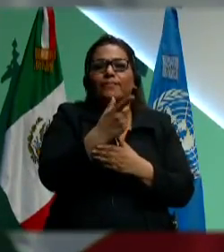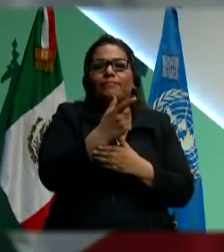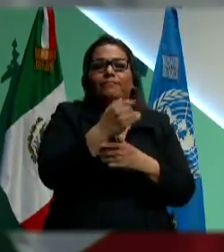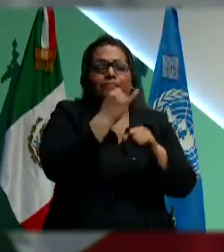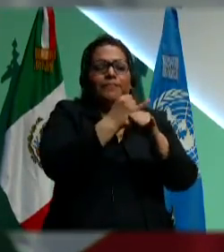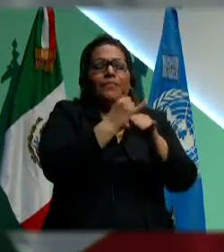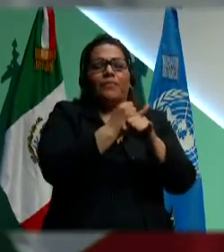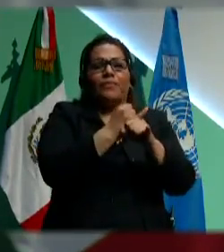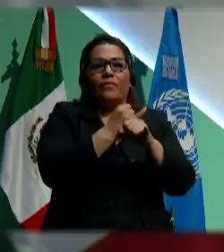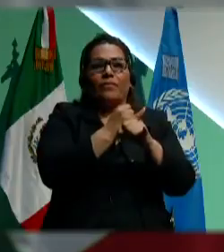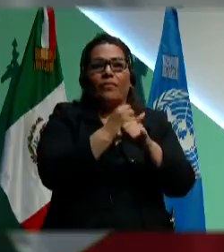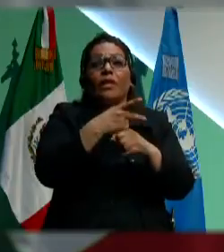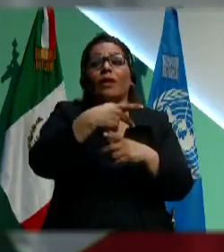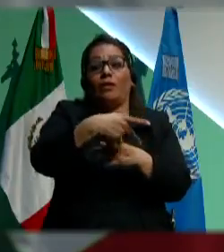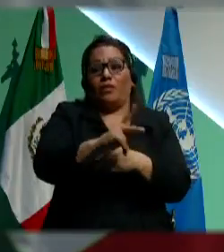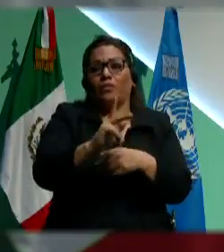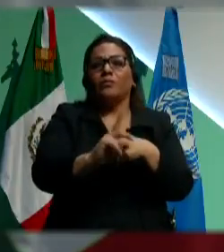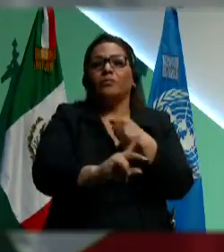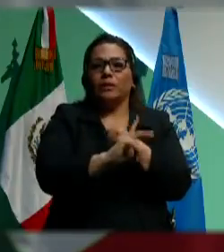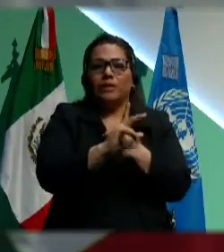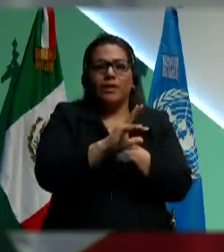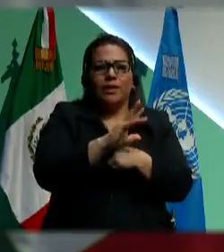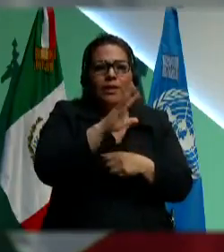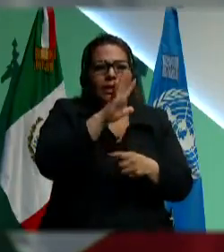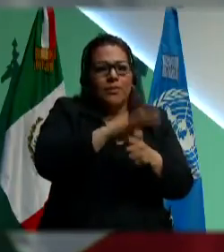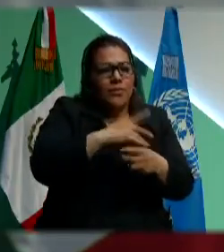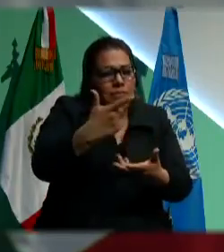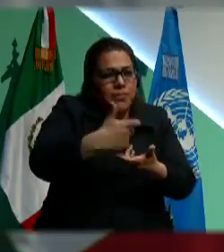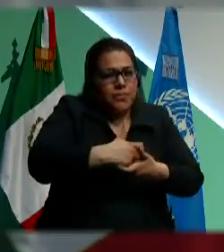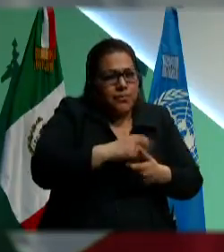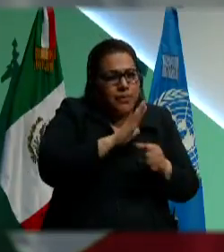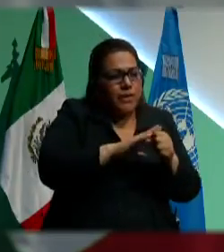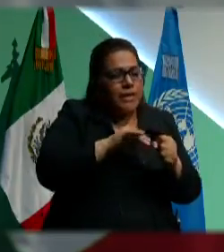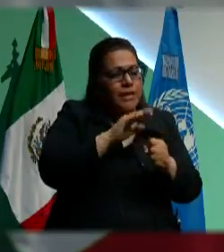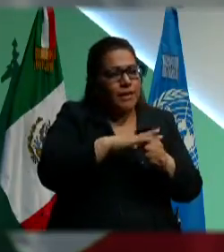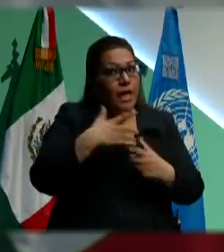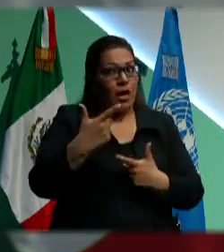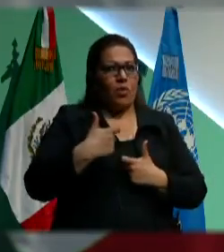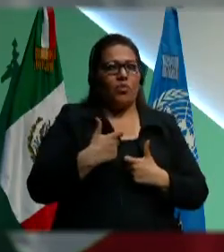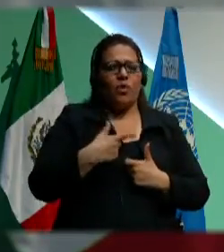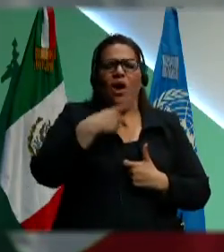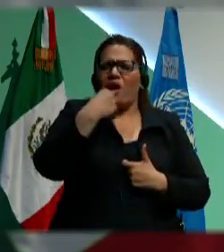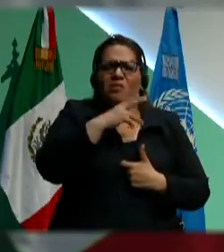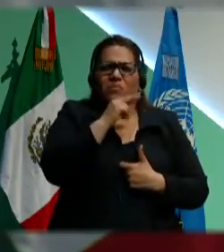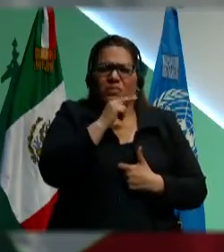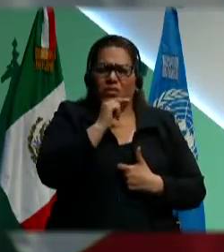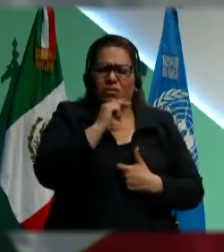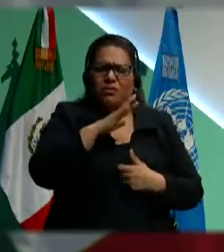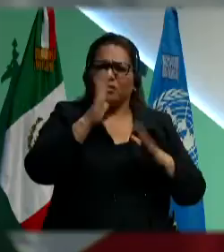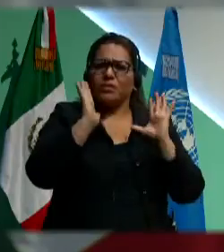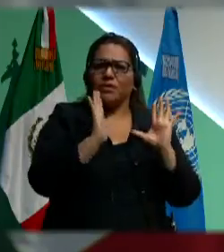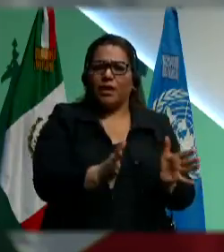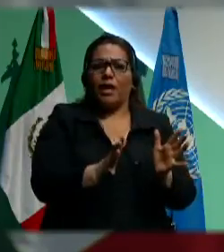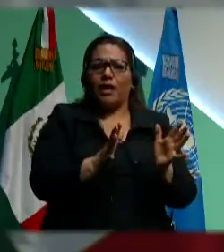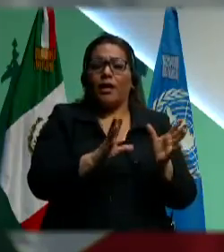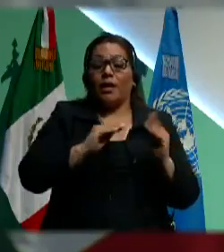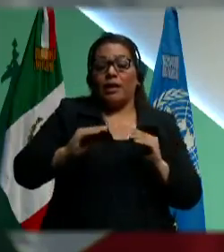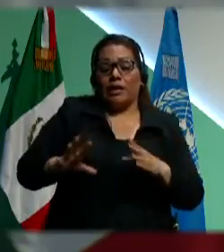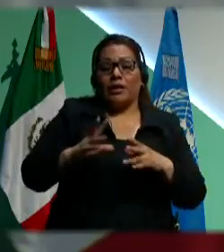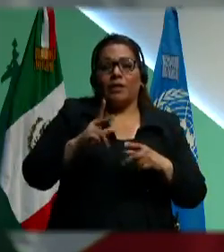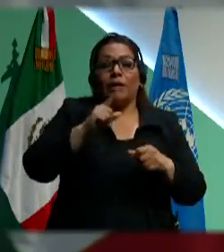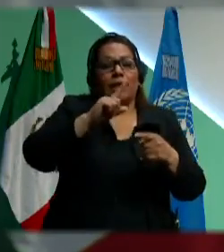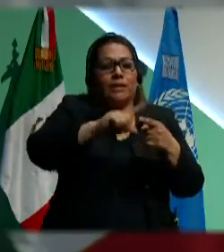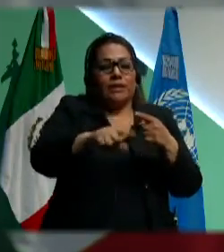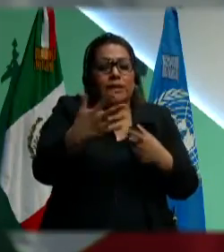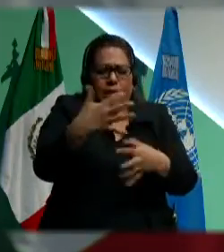capitalism, it is cheaper to give access to people than leave them alone. And so, as we stand by watching, the internet is